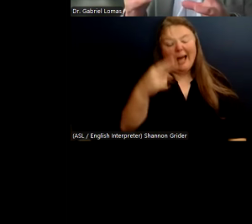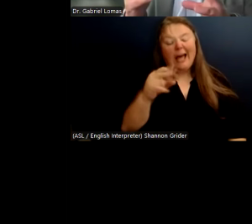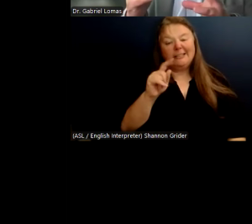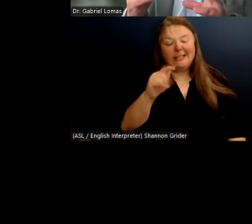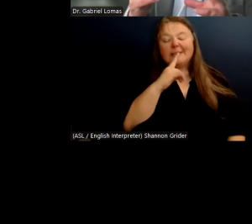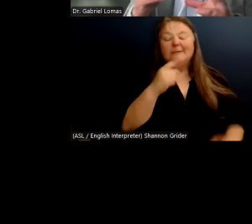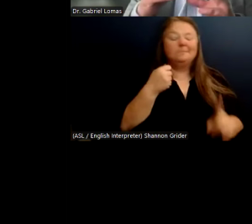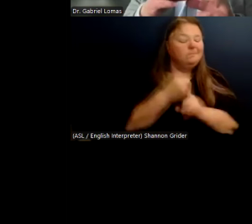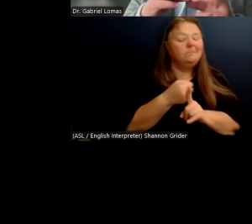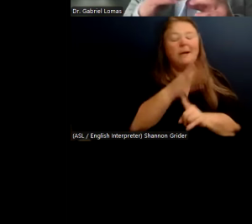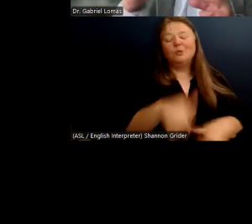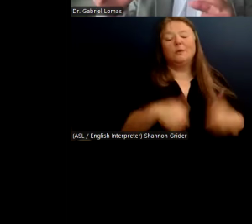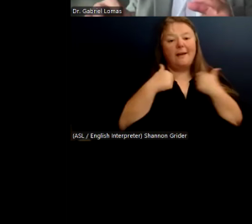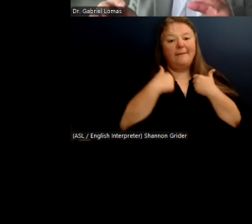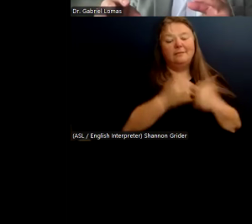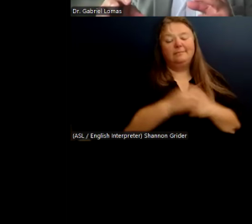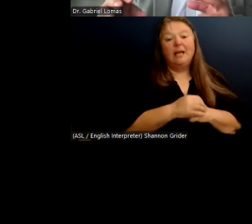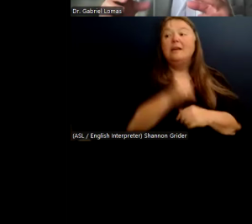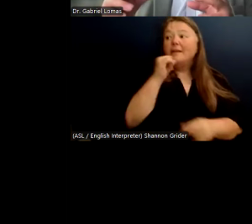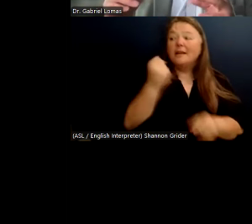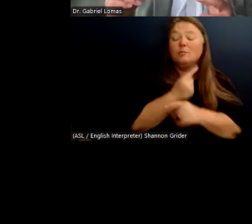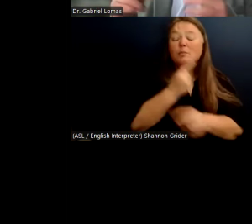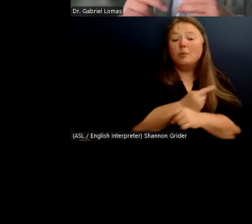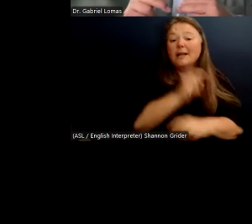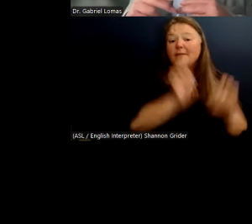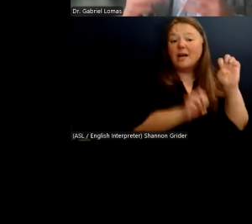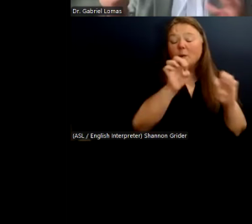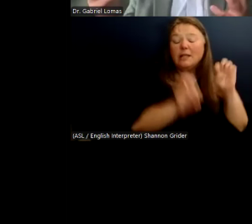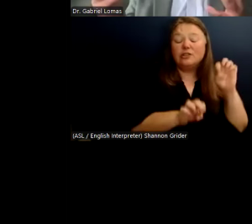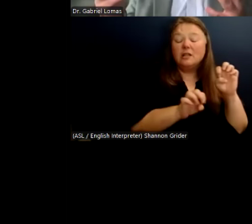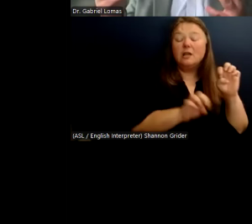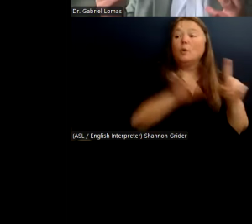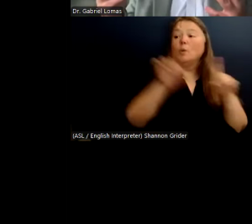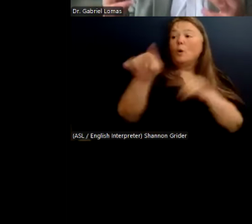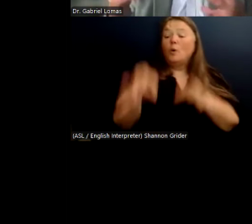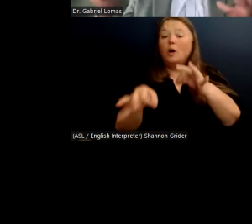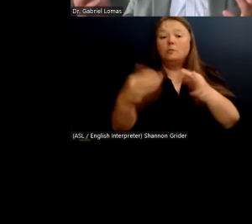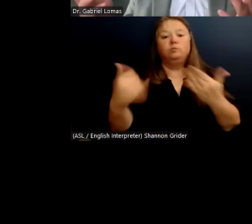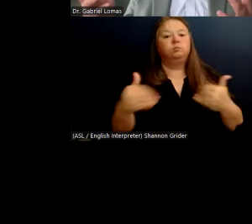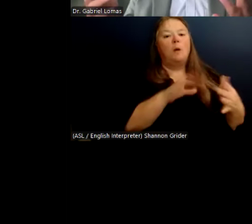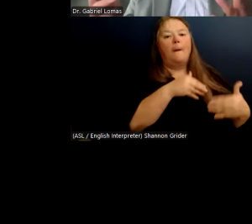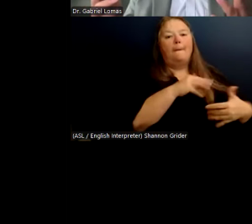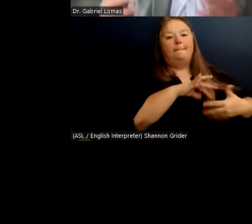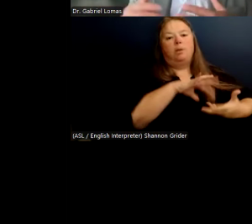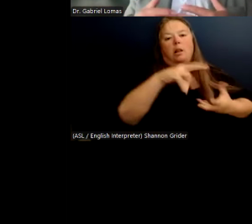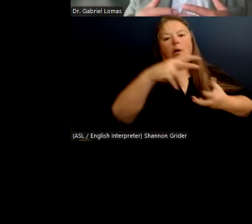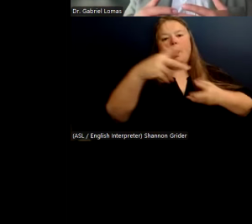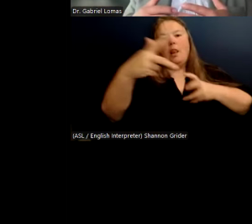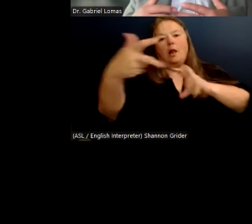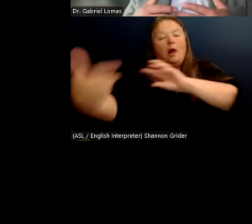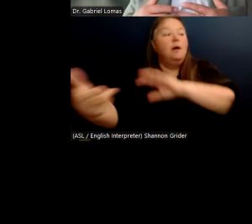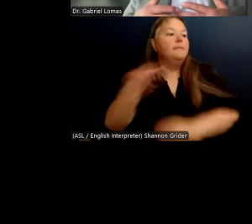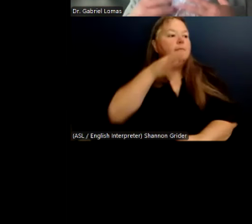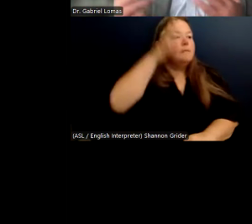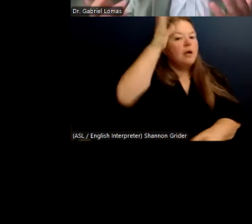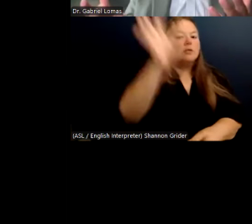inappropriate evaluation could lead to an outcome in court that will cause a parent to lose custody of a child,